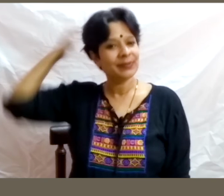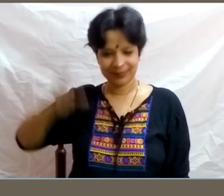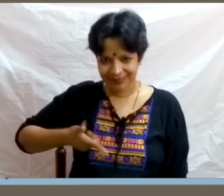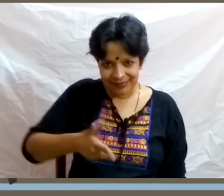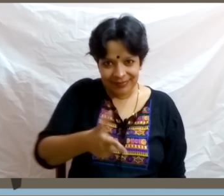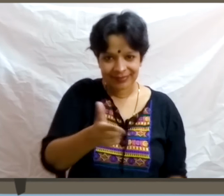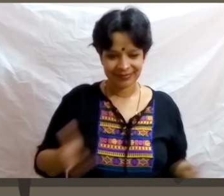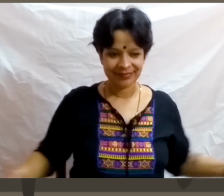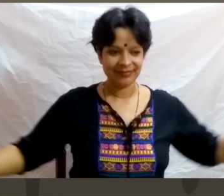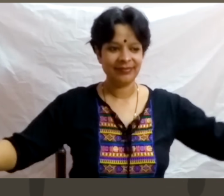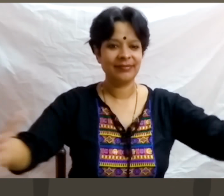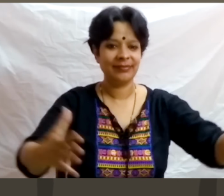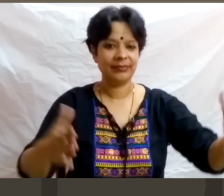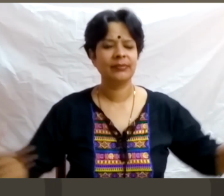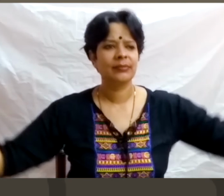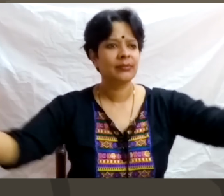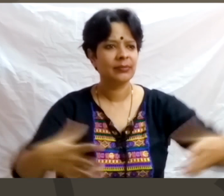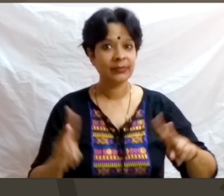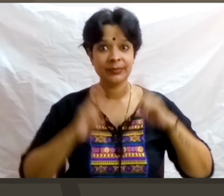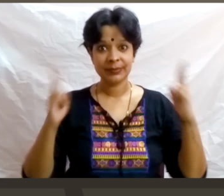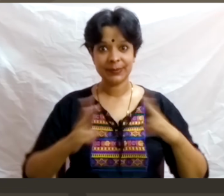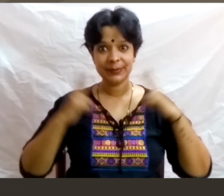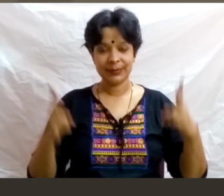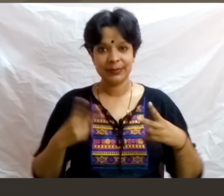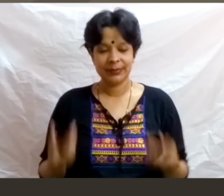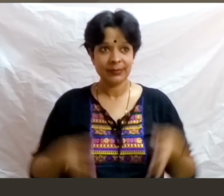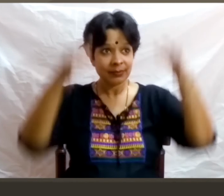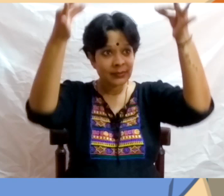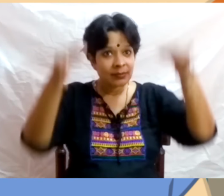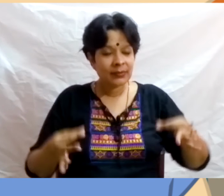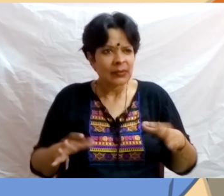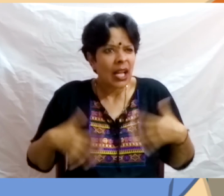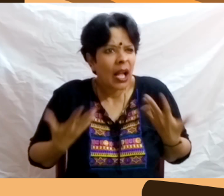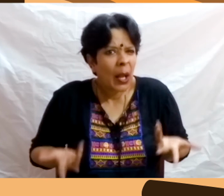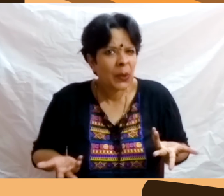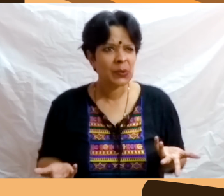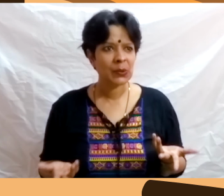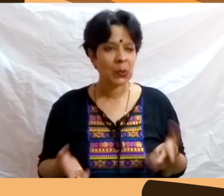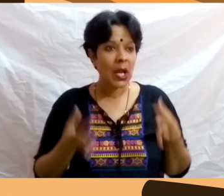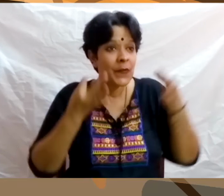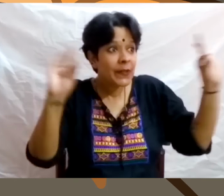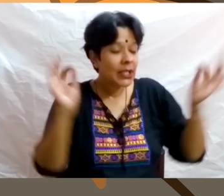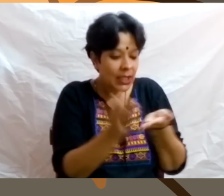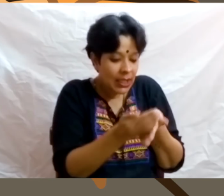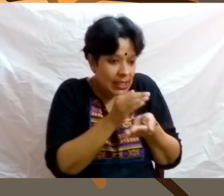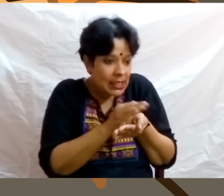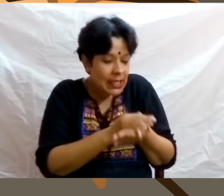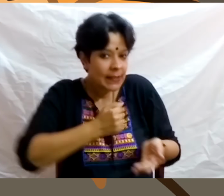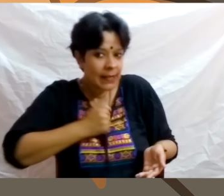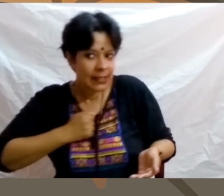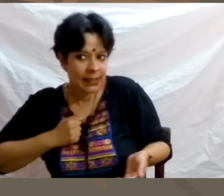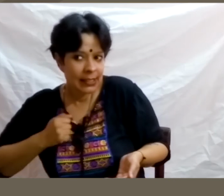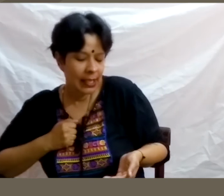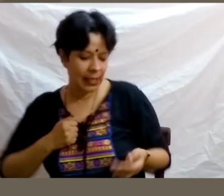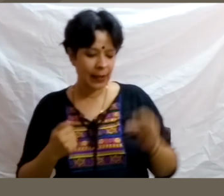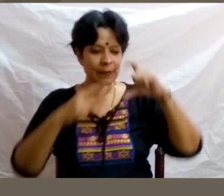A long time ago, the mice called a meeting to decide on a plan to free themselves of their enemy, the cat.